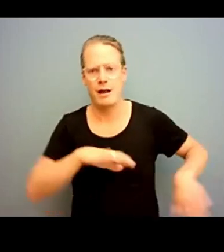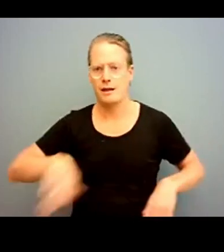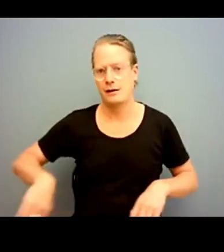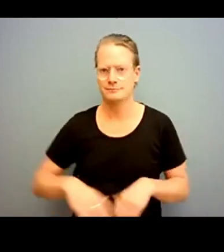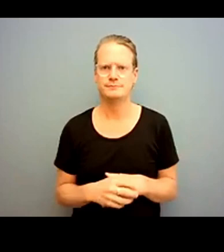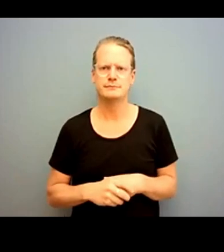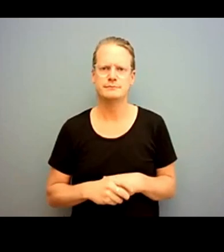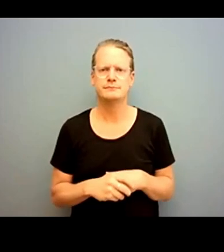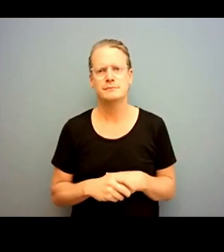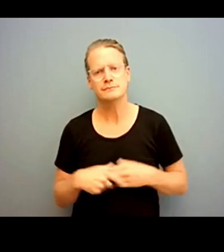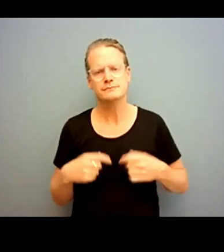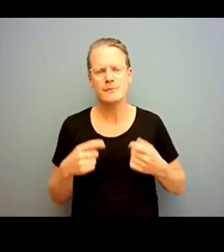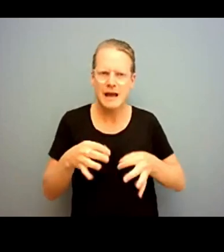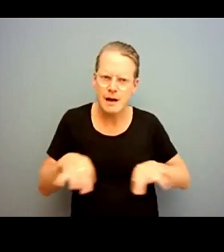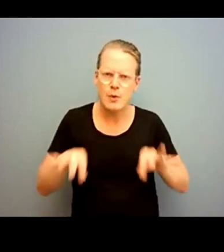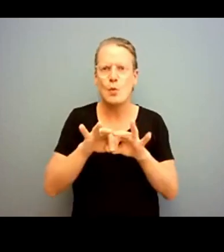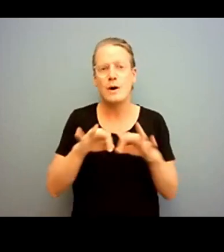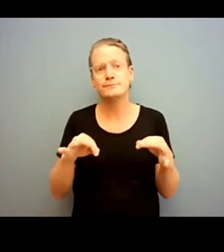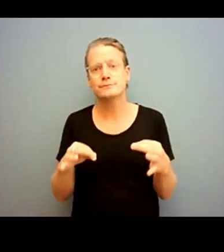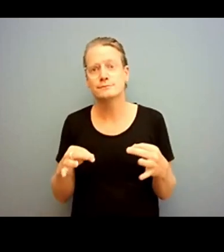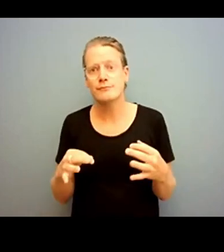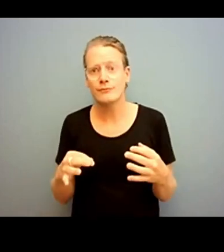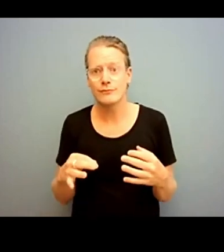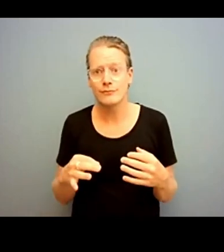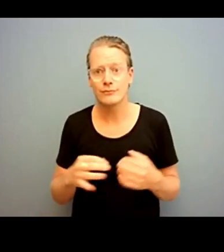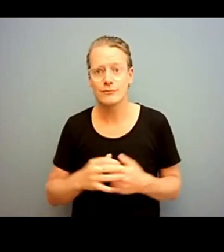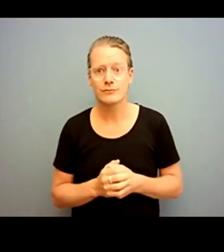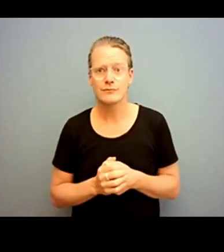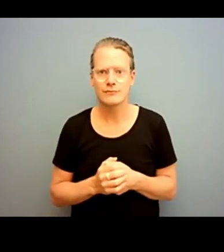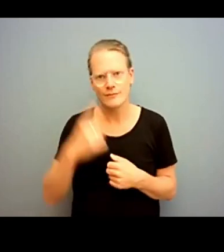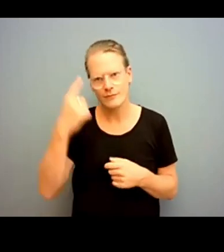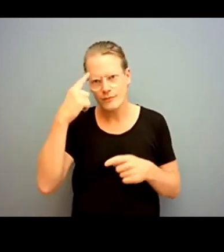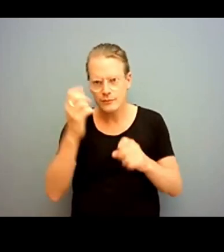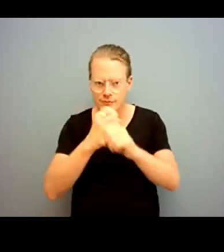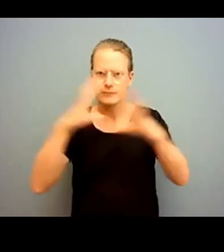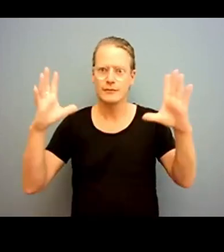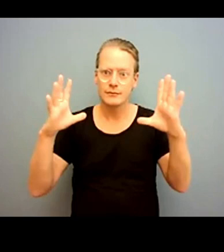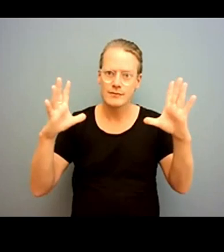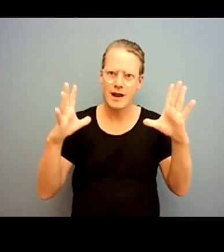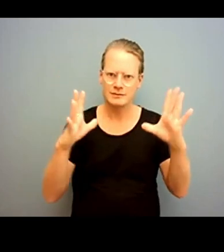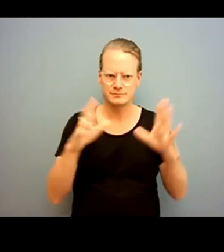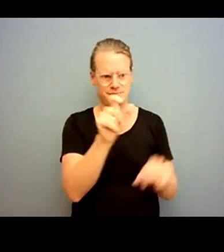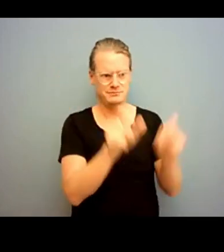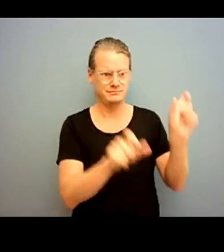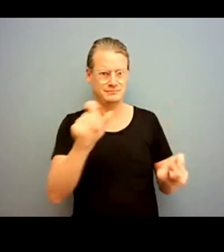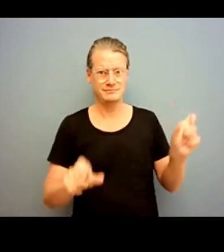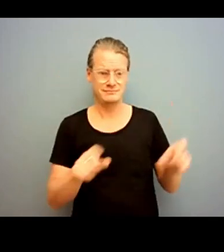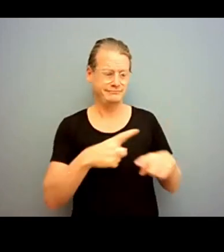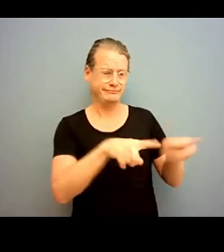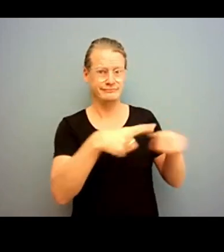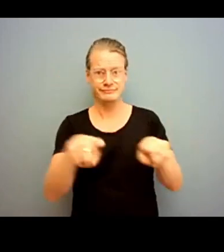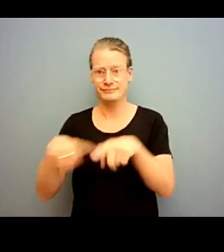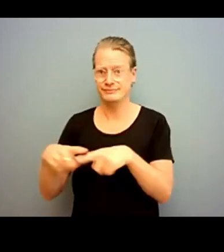valuing difference, and better ways of applying or providing for moral repair for the wrongs,